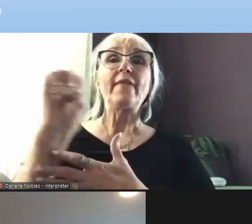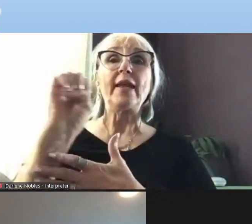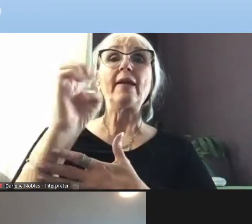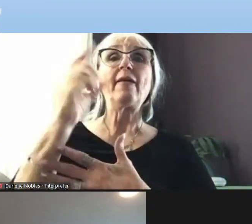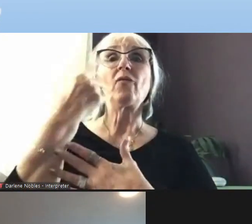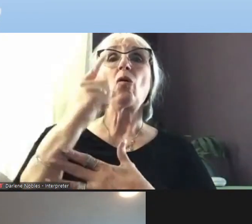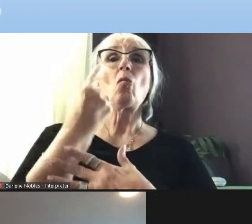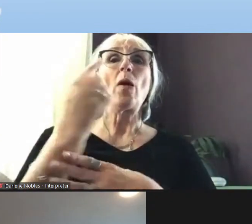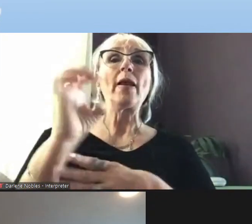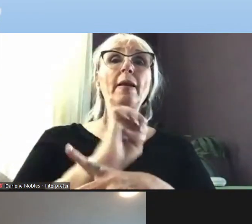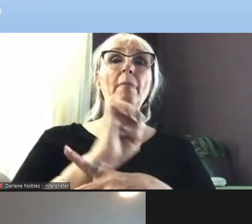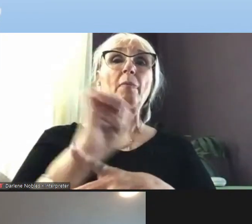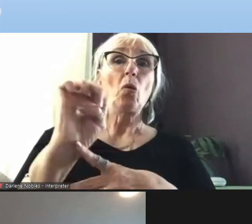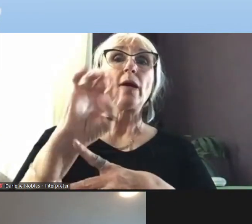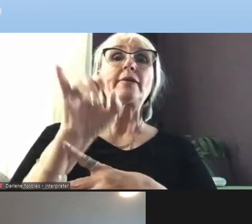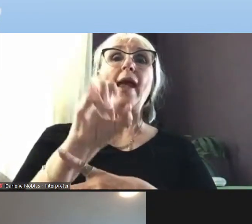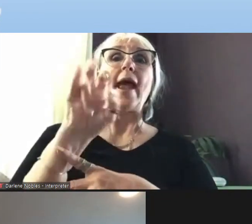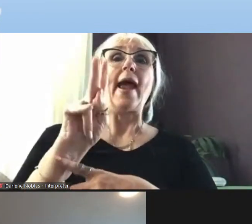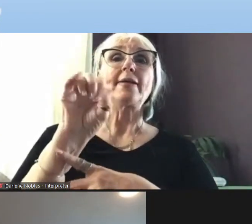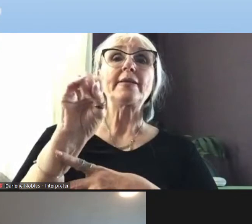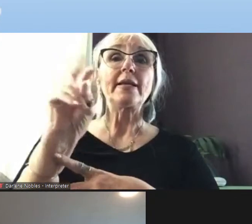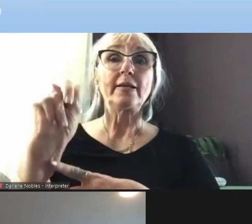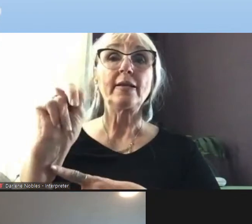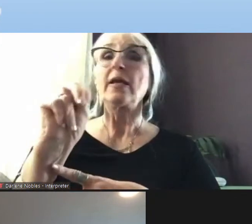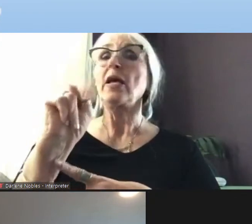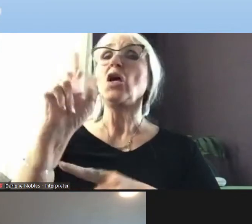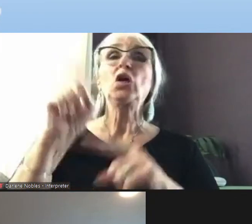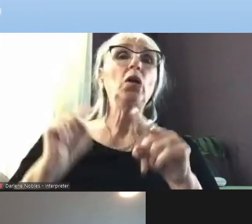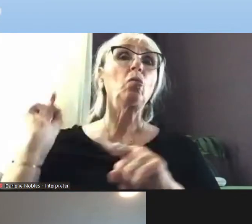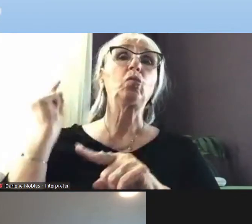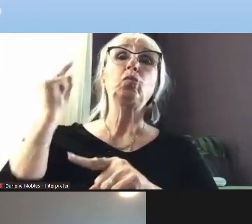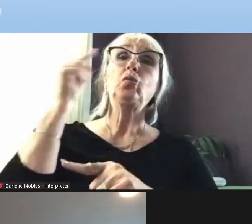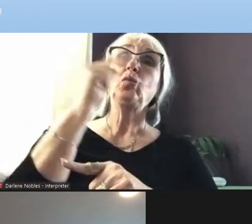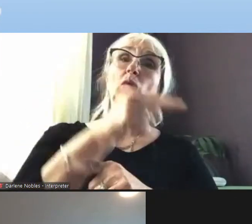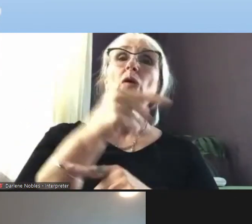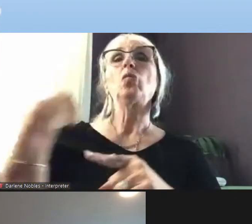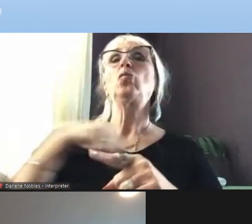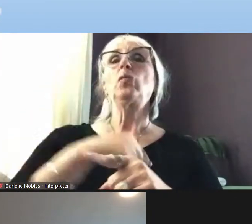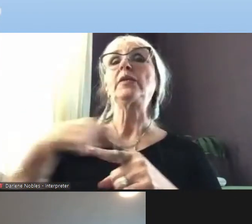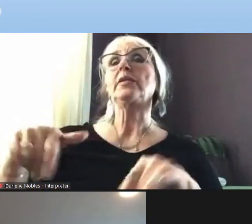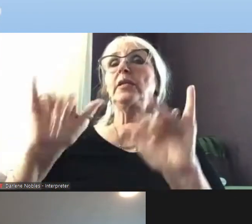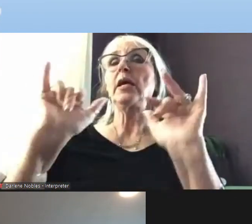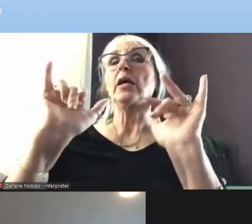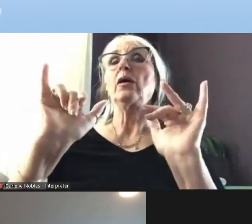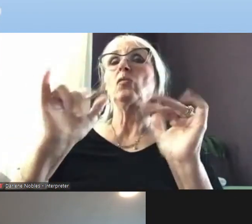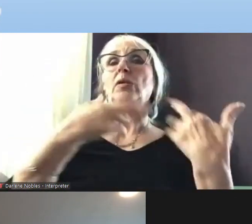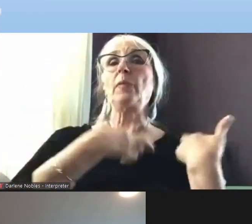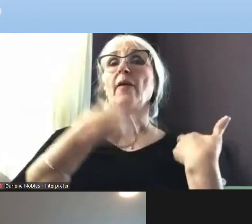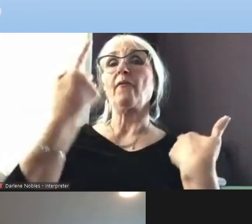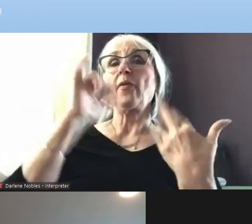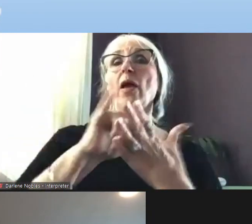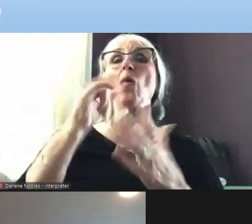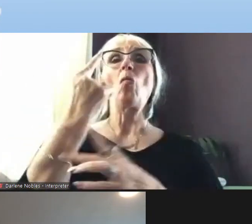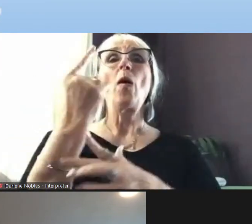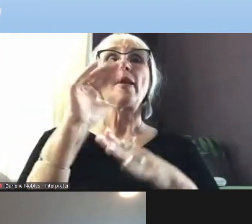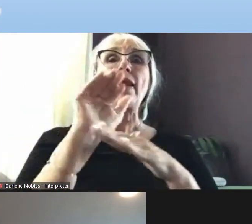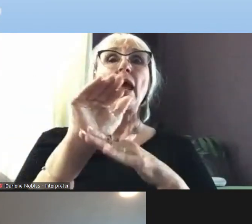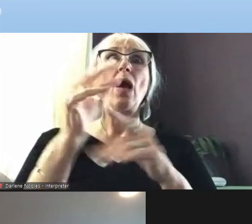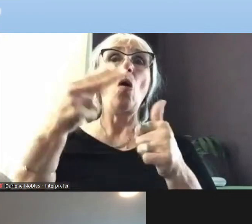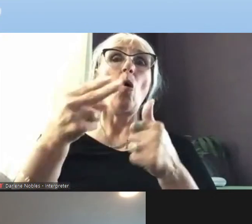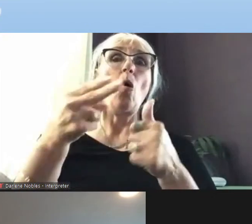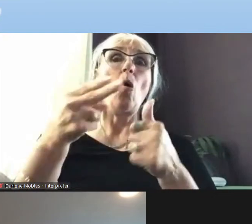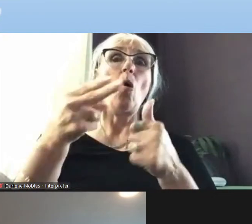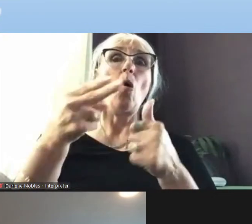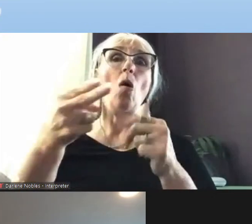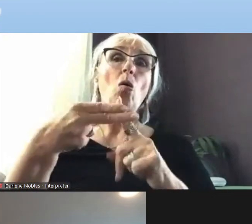was not able to ever make it to the conference. We're still liable for that, as well as a one-night hotel stay for her that someone is out of